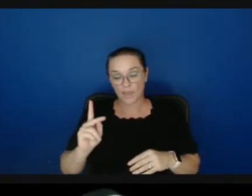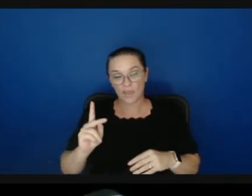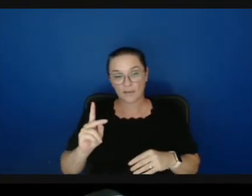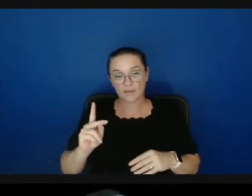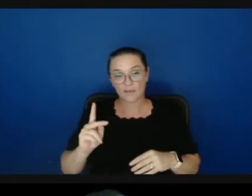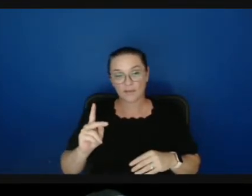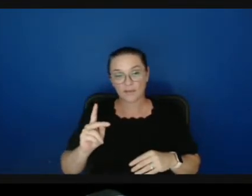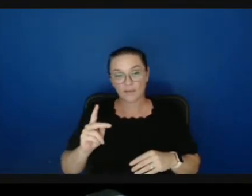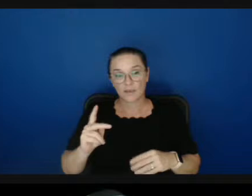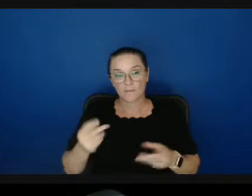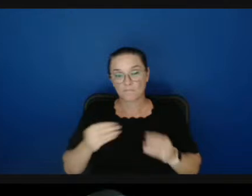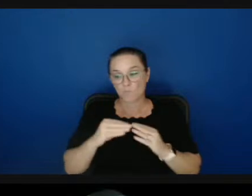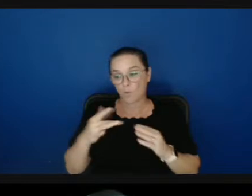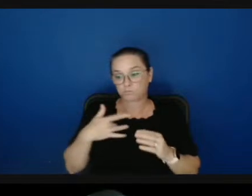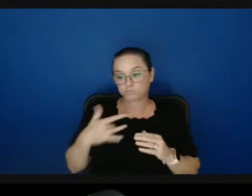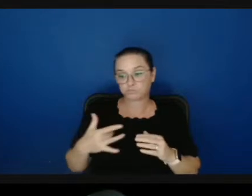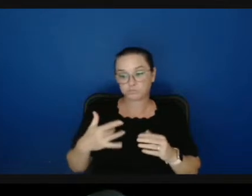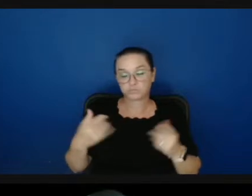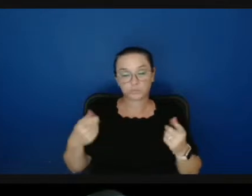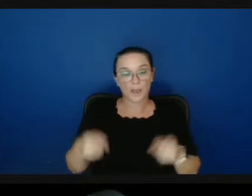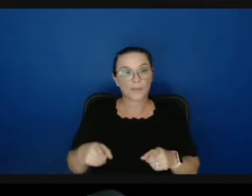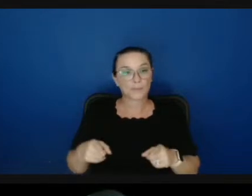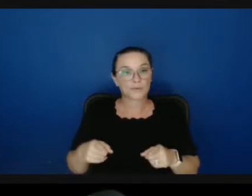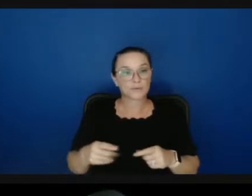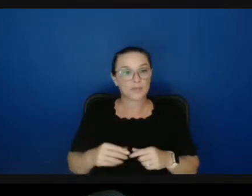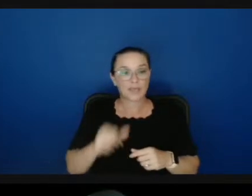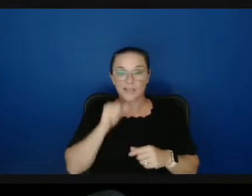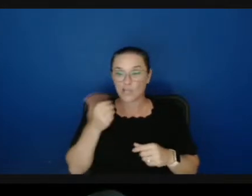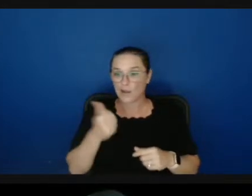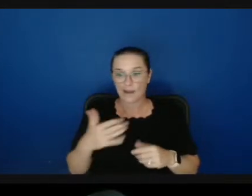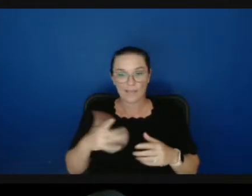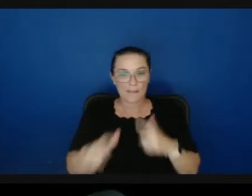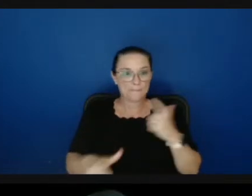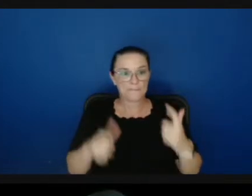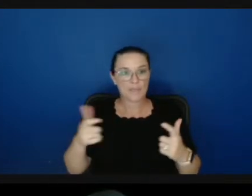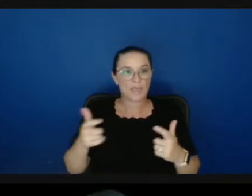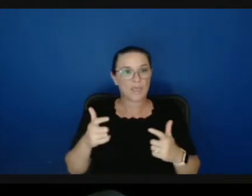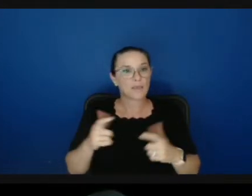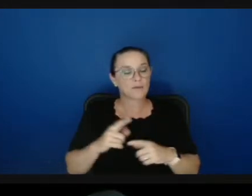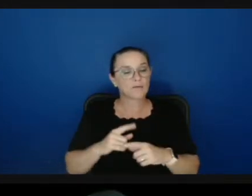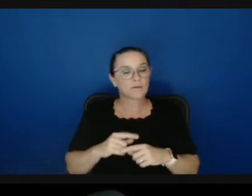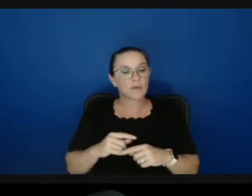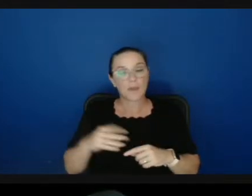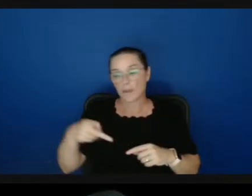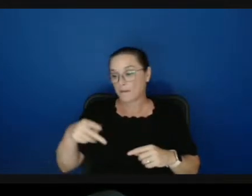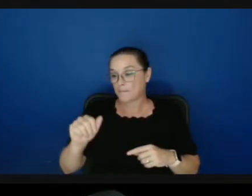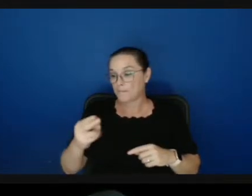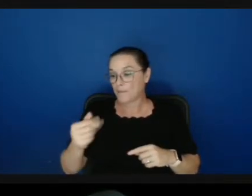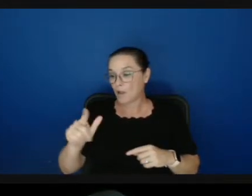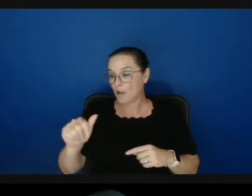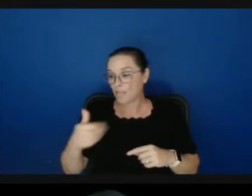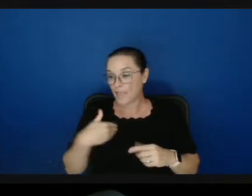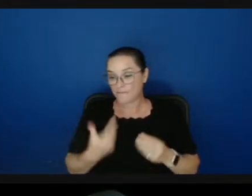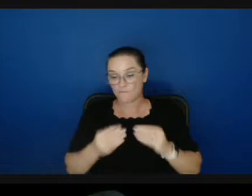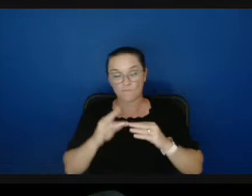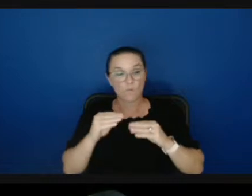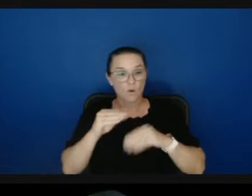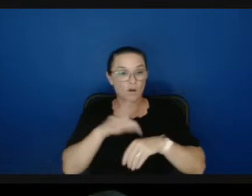now. Maybe not anything huge, right? But we are just overall seeing more earthquakes. Pahala's got more earthquakes for many, many years